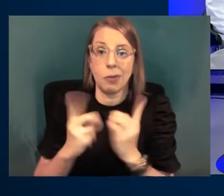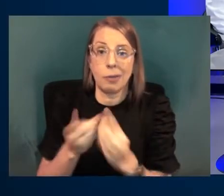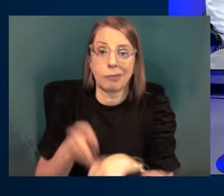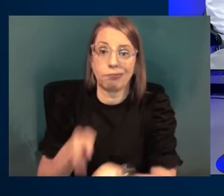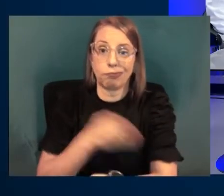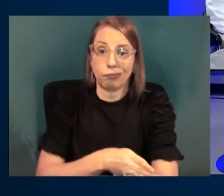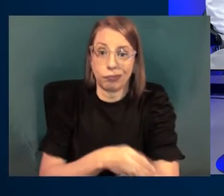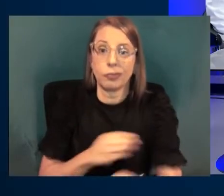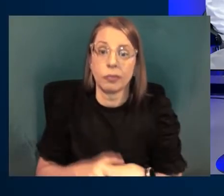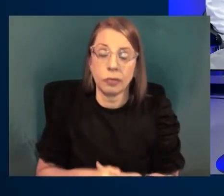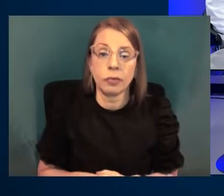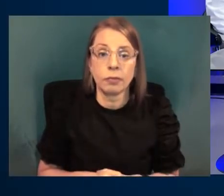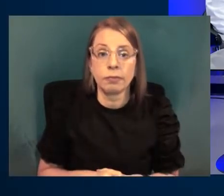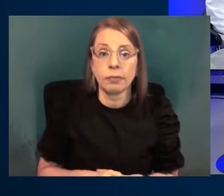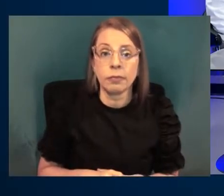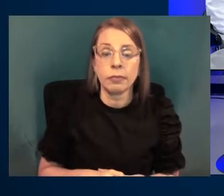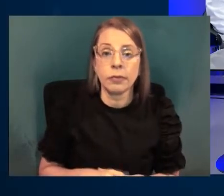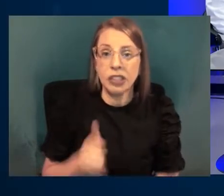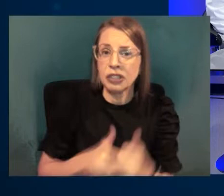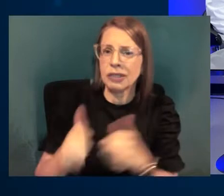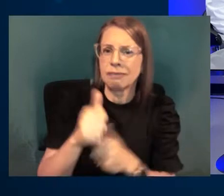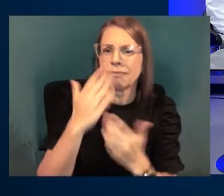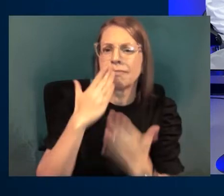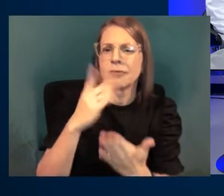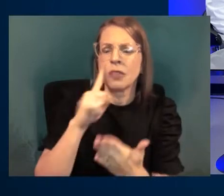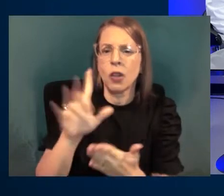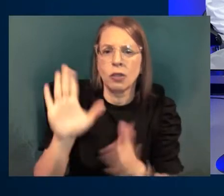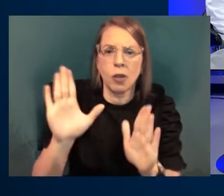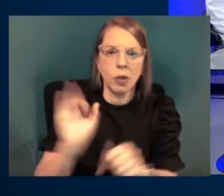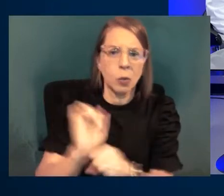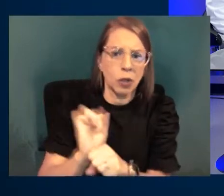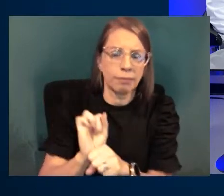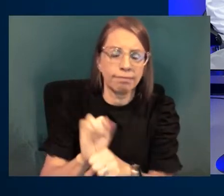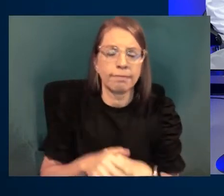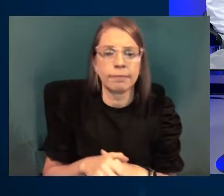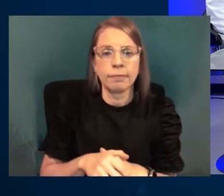very much for that great work. And to you and your team and all of our fire and police out